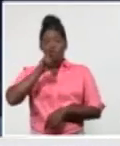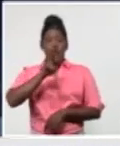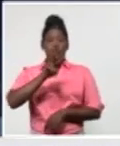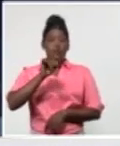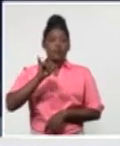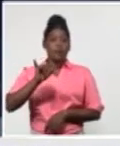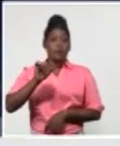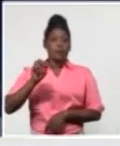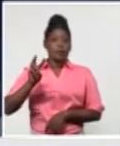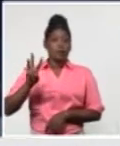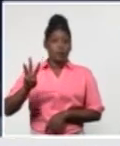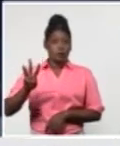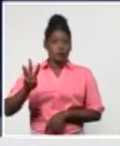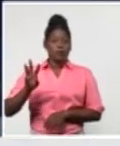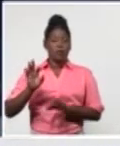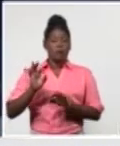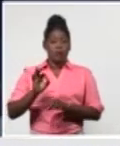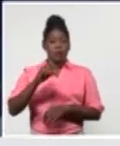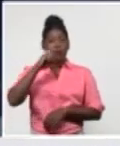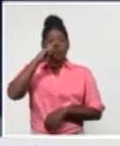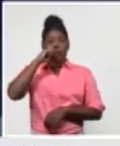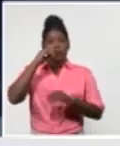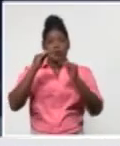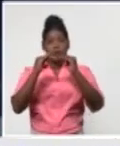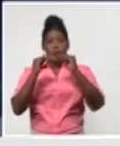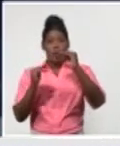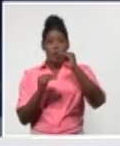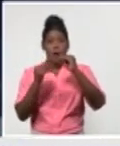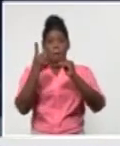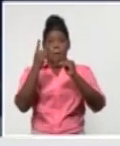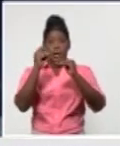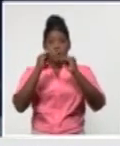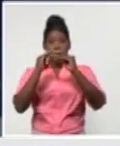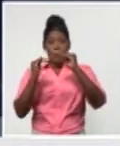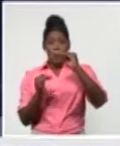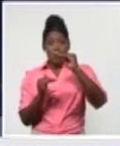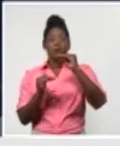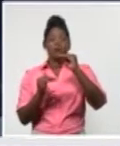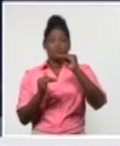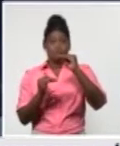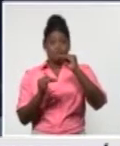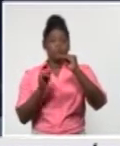263 children have tested positive on the island for COVID-19.